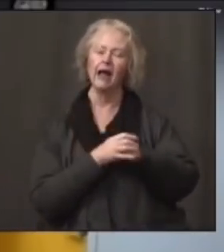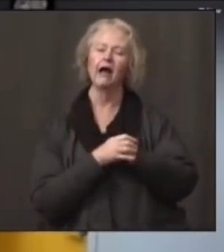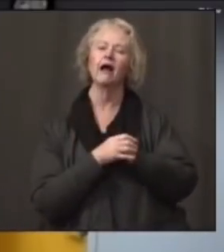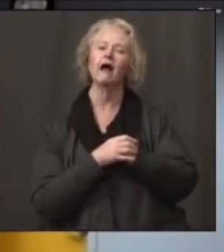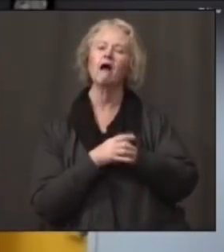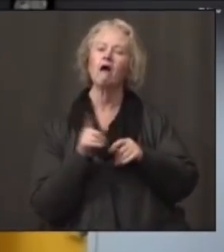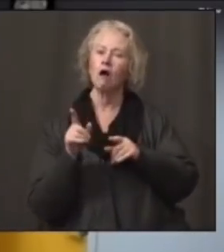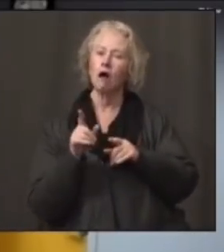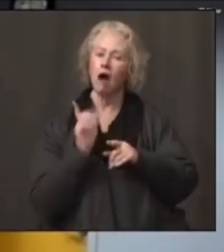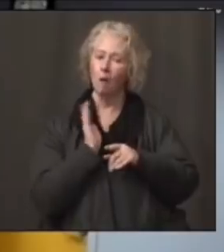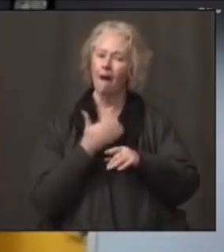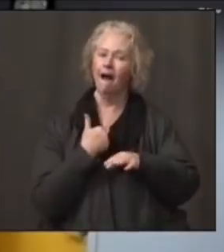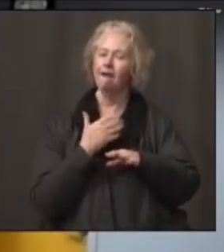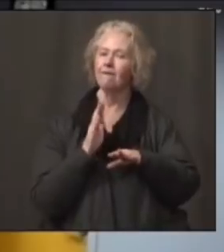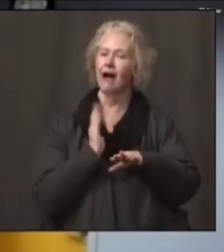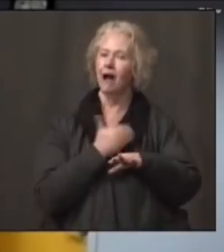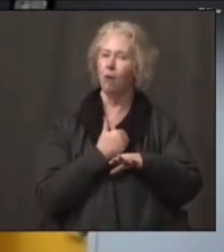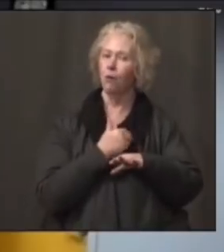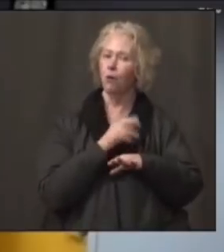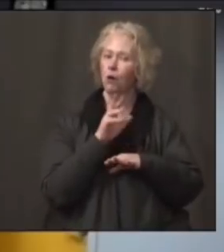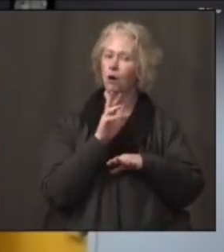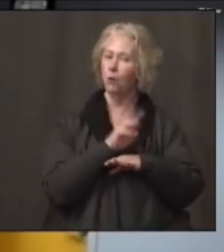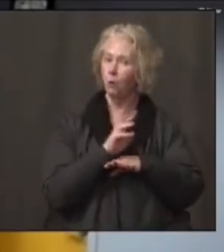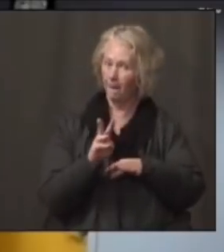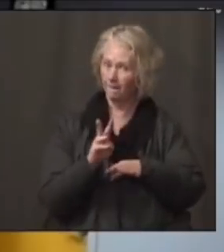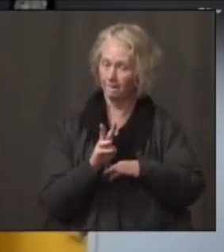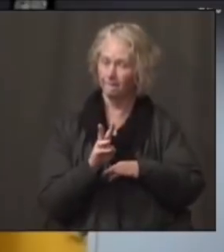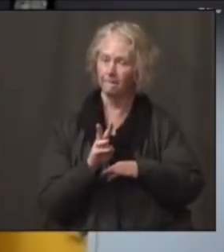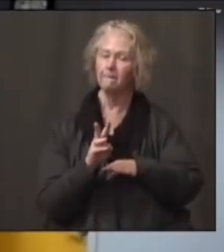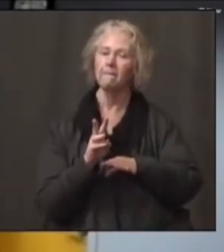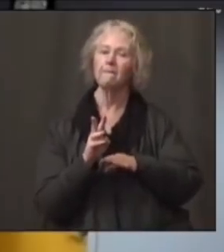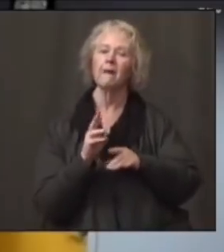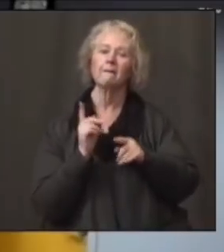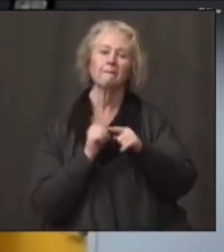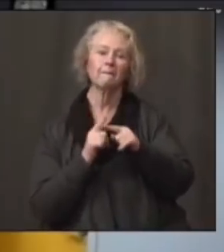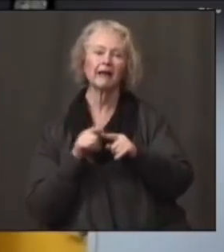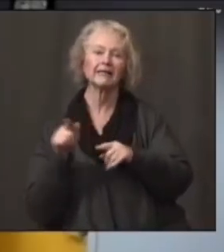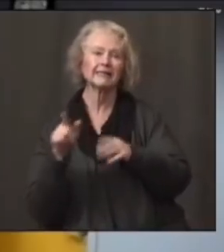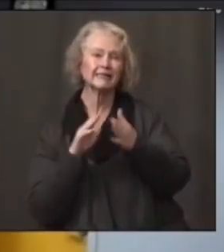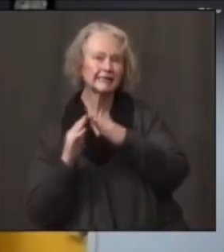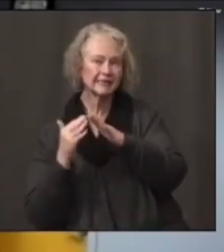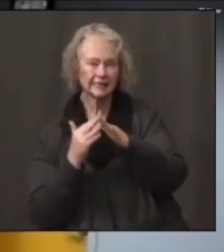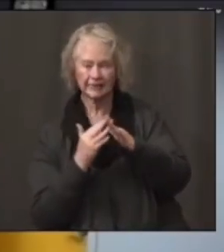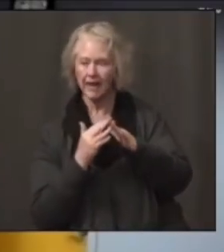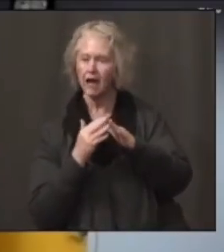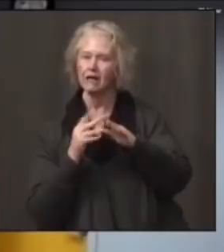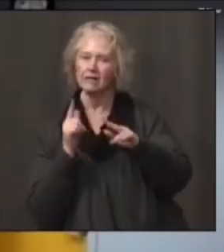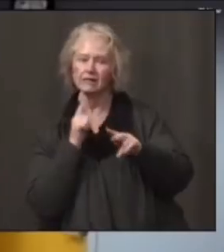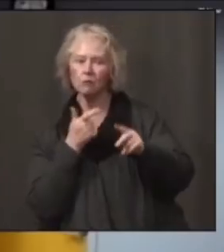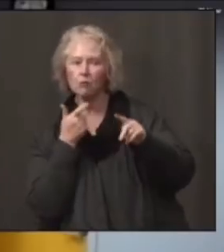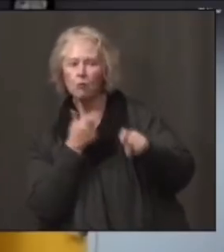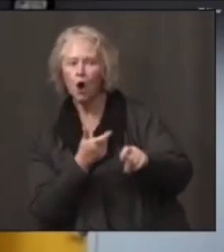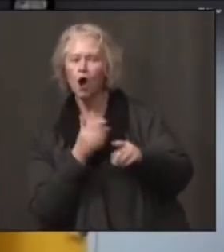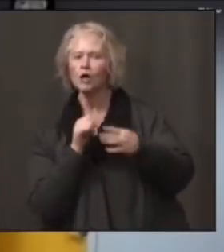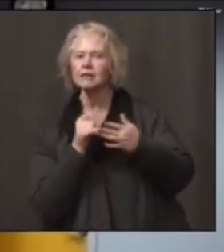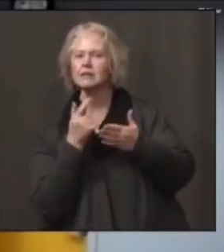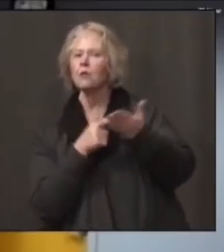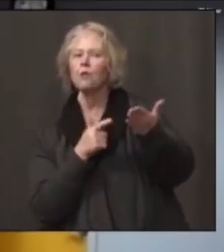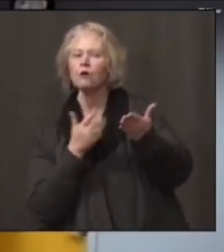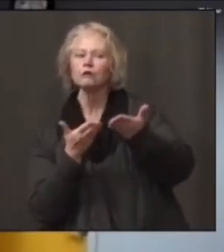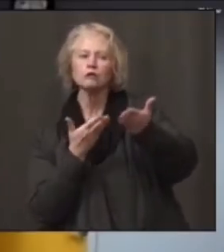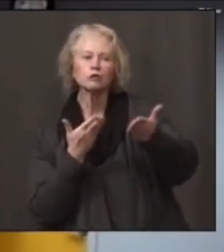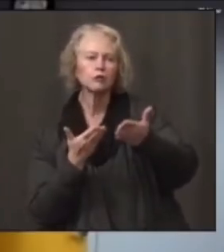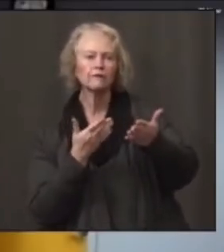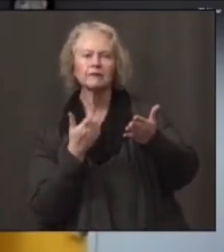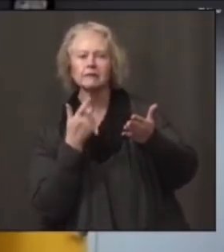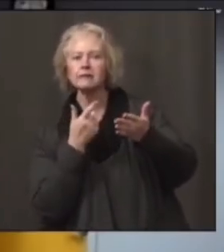also, and that's our communication for the municipalities to make requests for emergency services or materials or